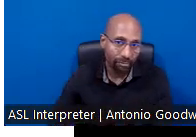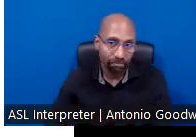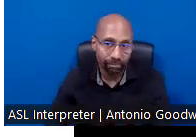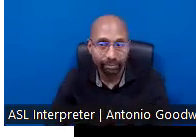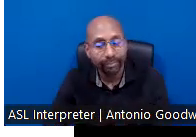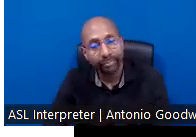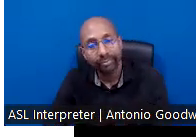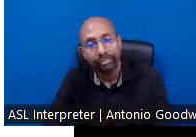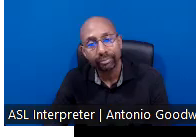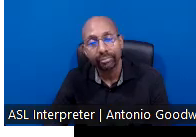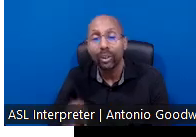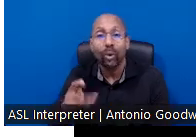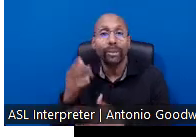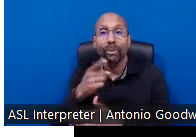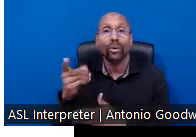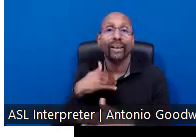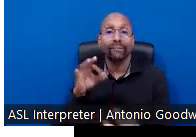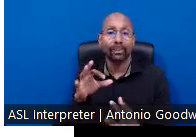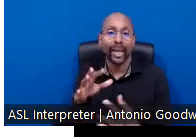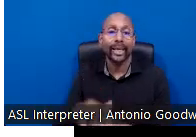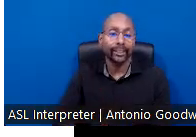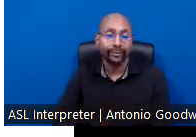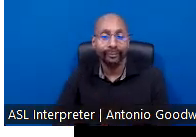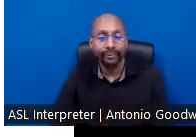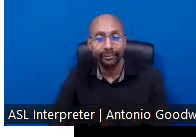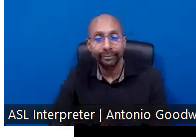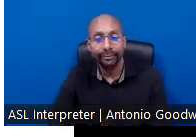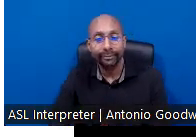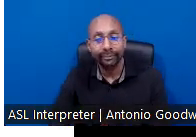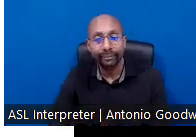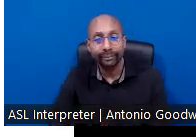But some people may need to re-enroll